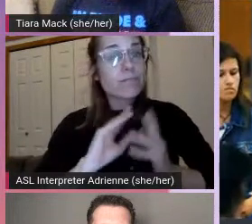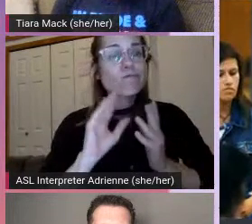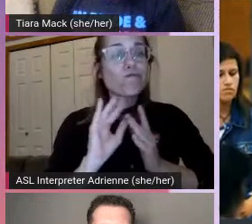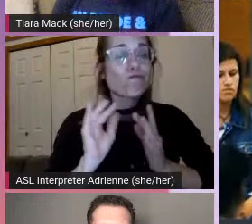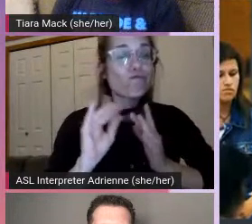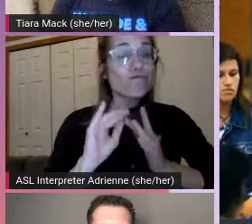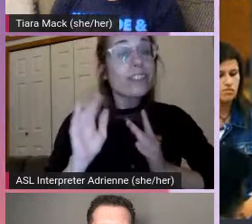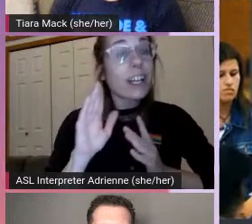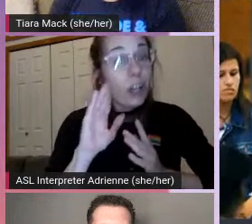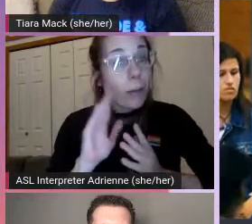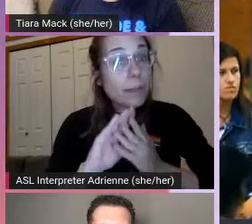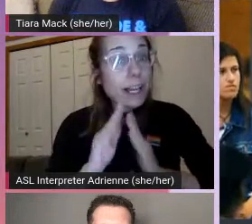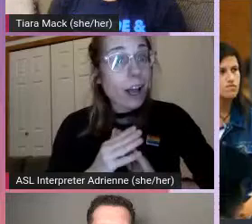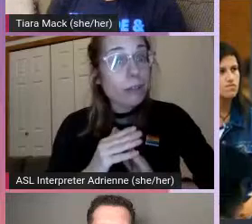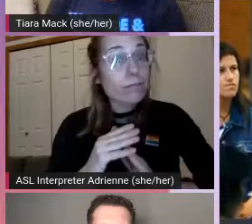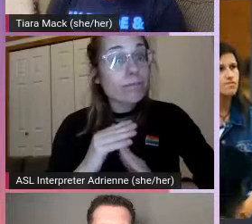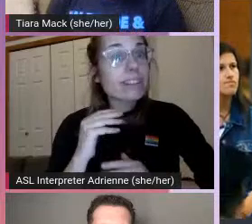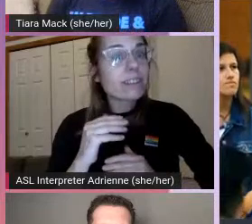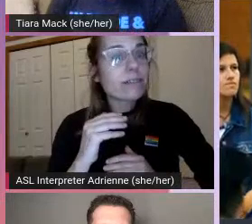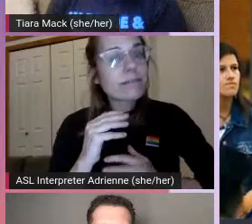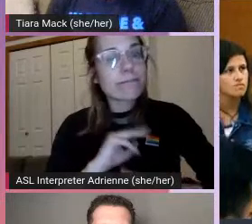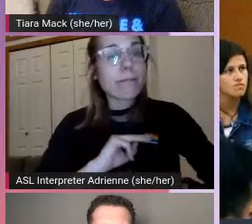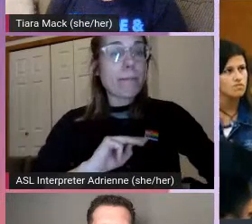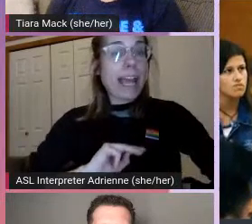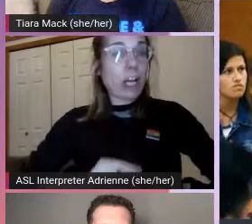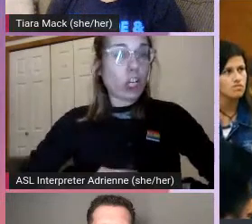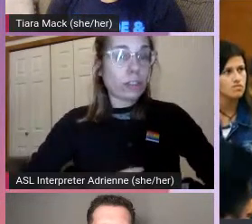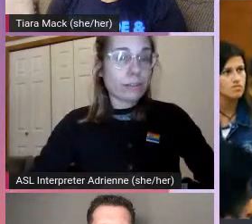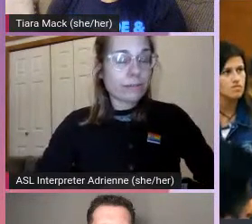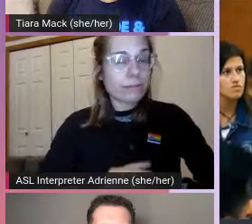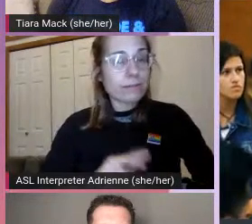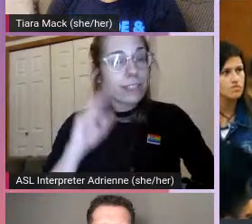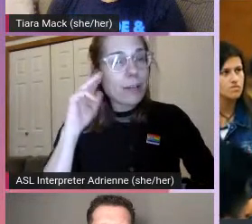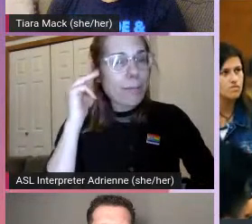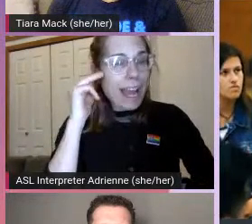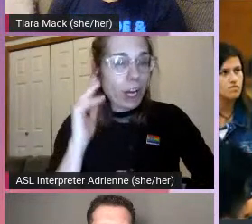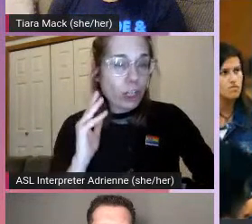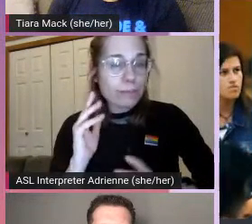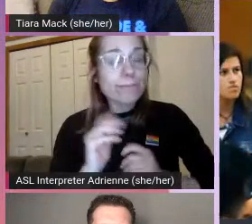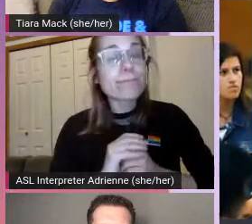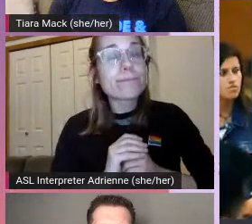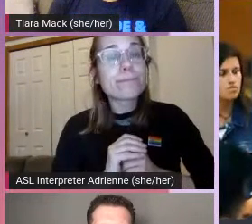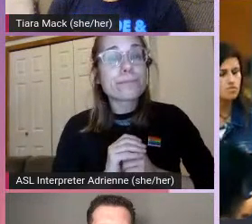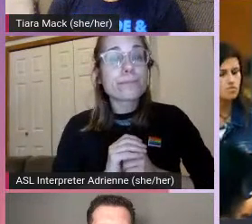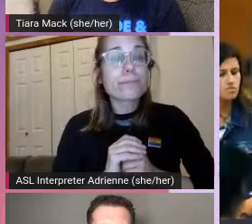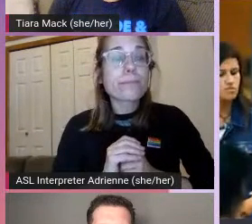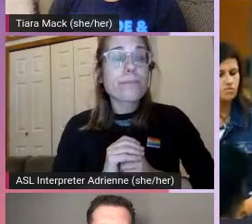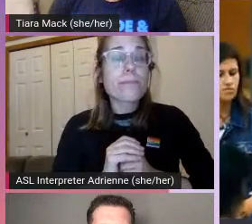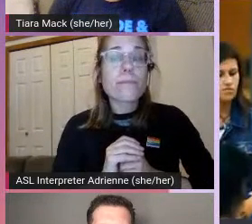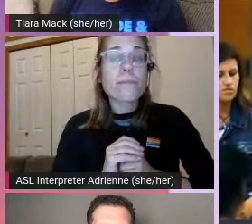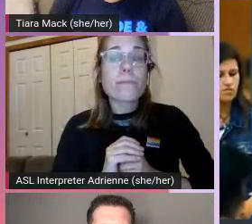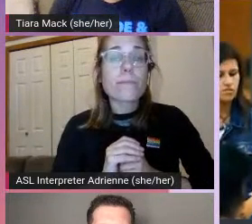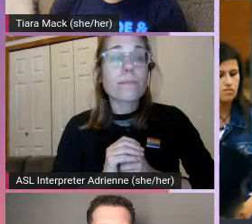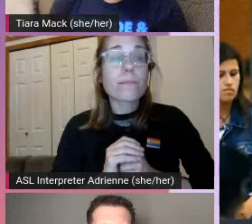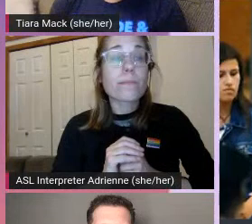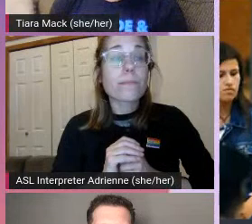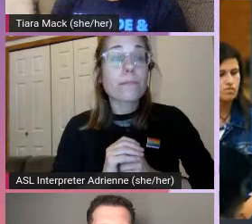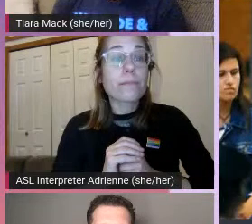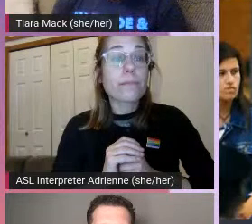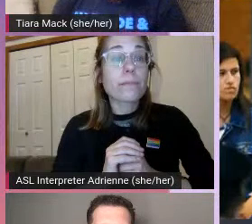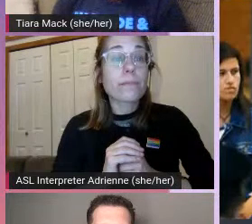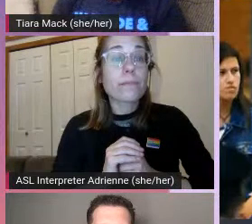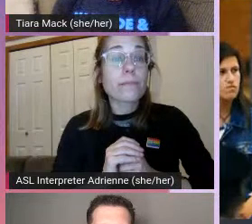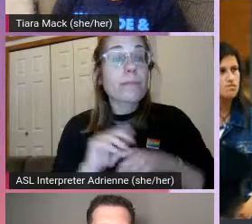Oh, yes. And I'm going to share a story of myself and how I got